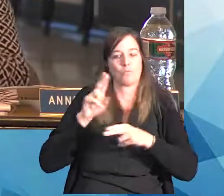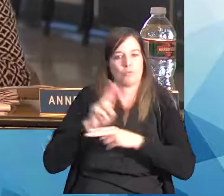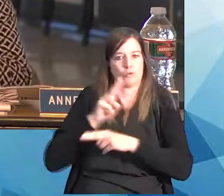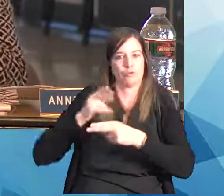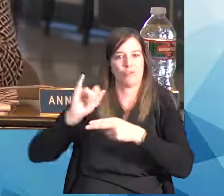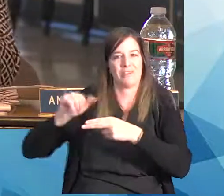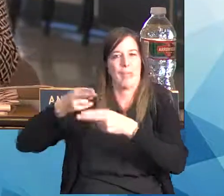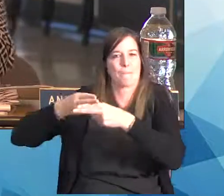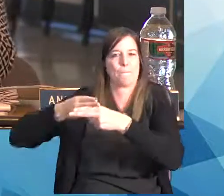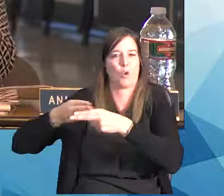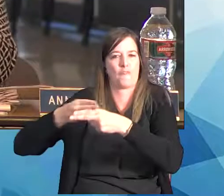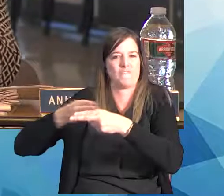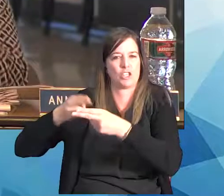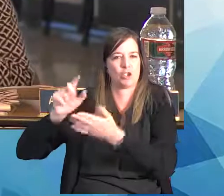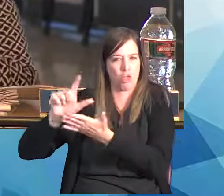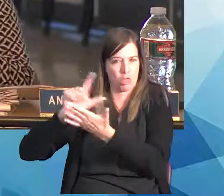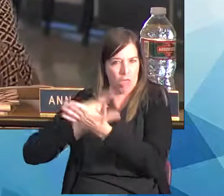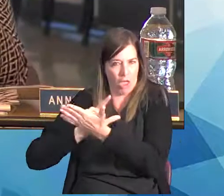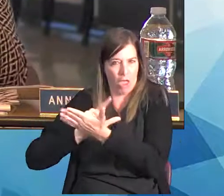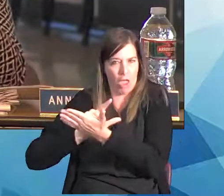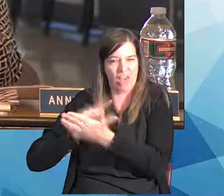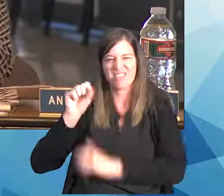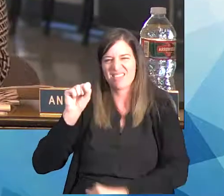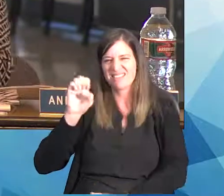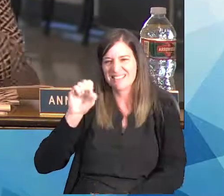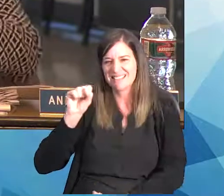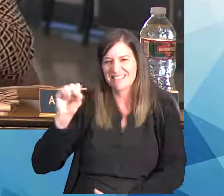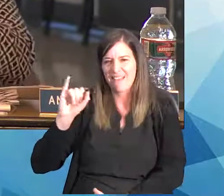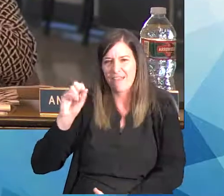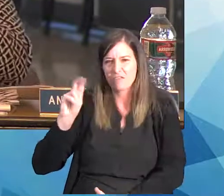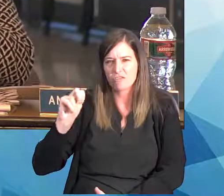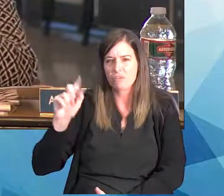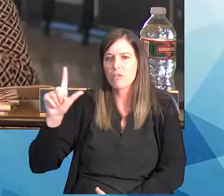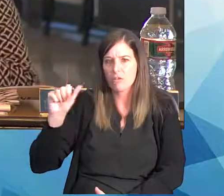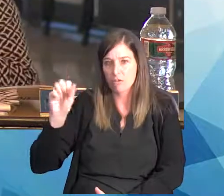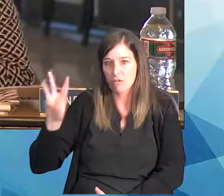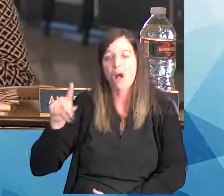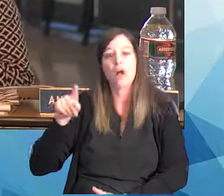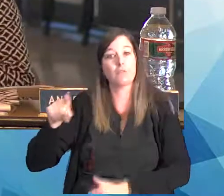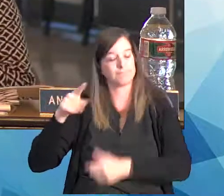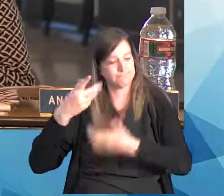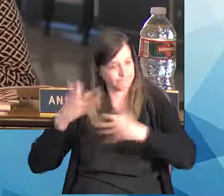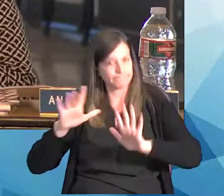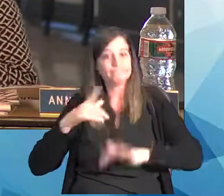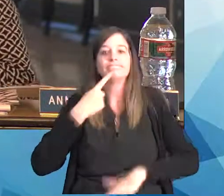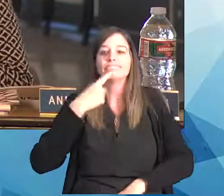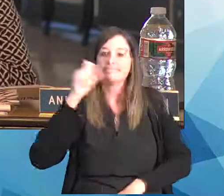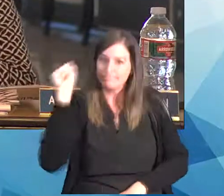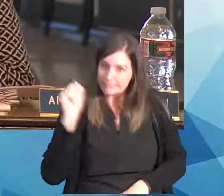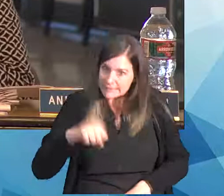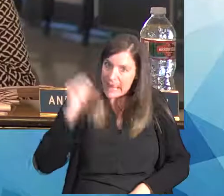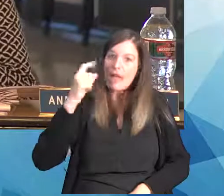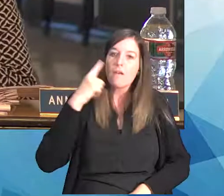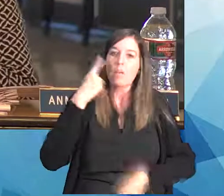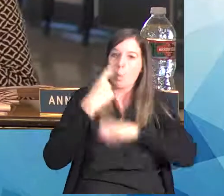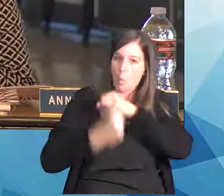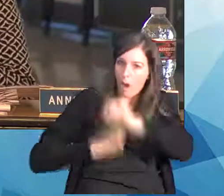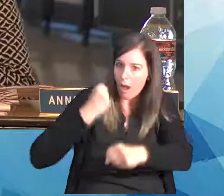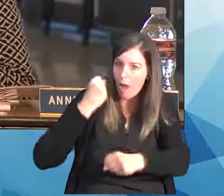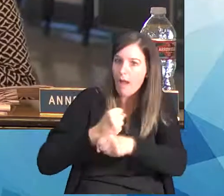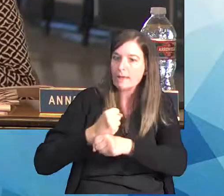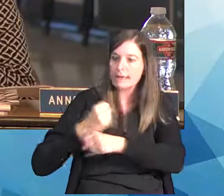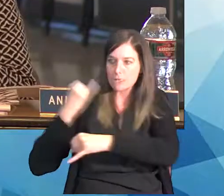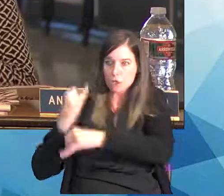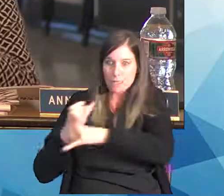law that says for 1 year, the two campuses functions as an LEA, and ASDB